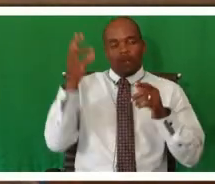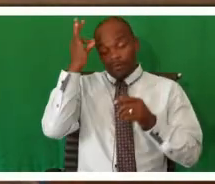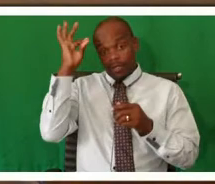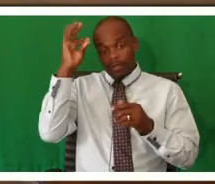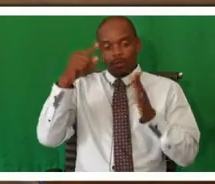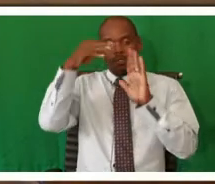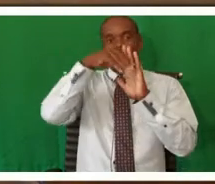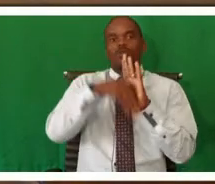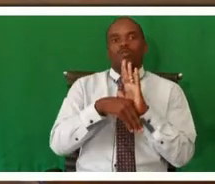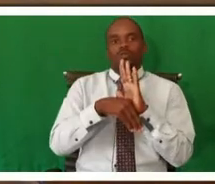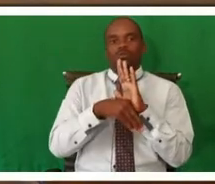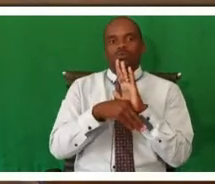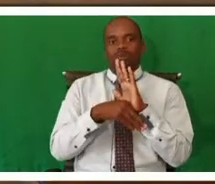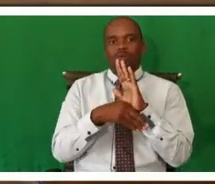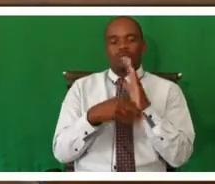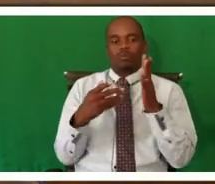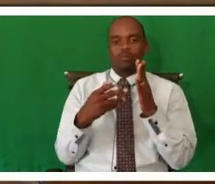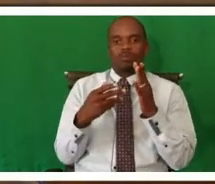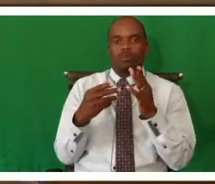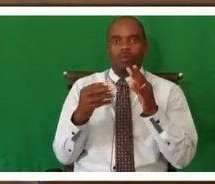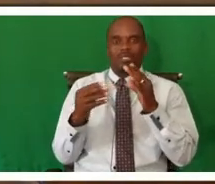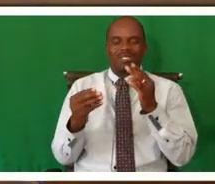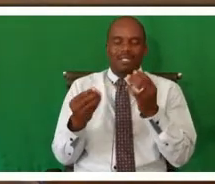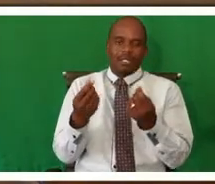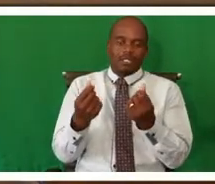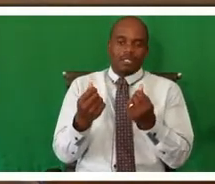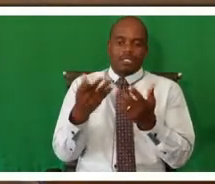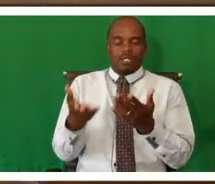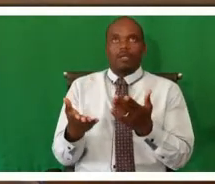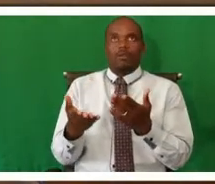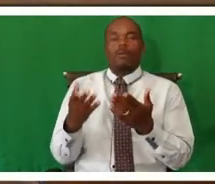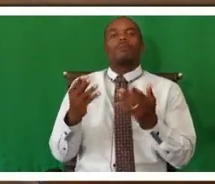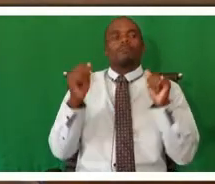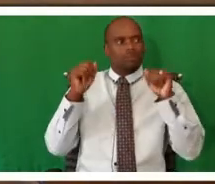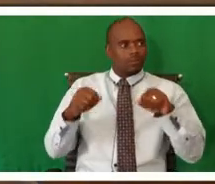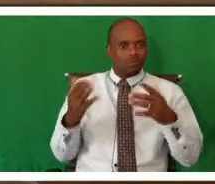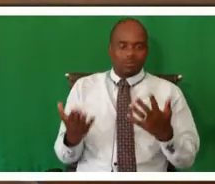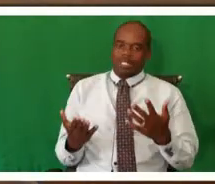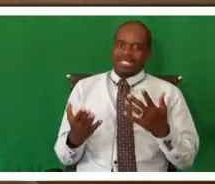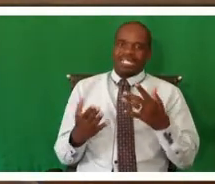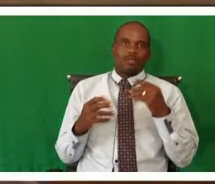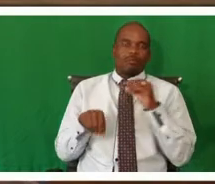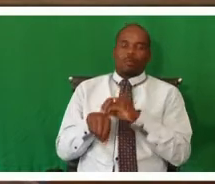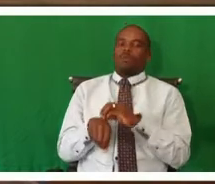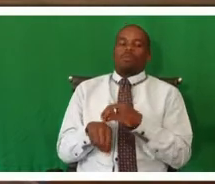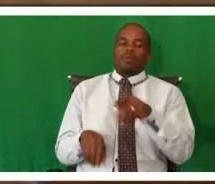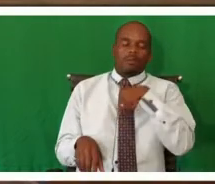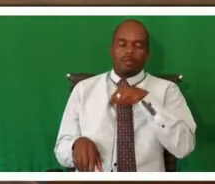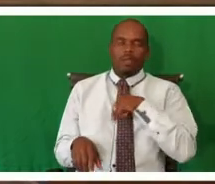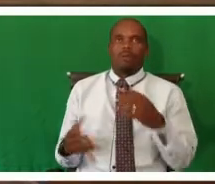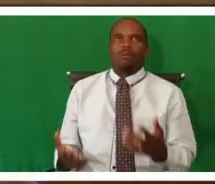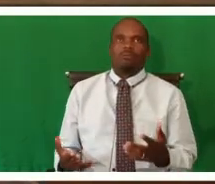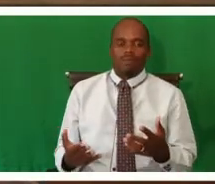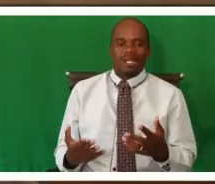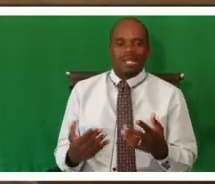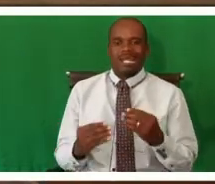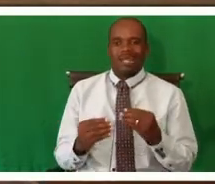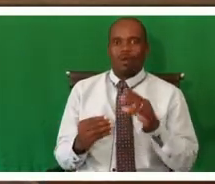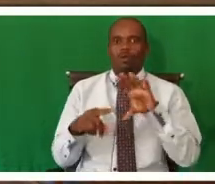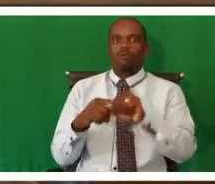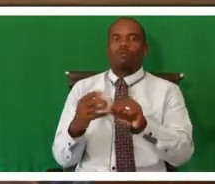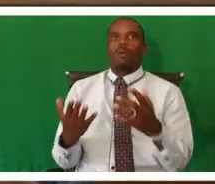reduce debt and budget deficit will certainly affect us. With what awaits us, we cannot afford